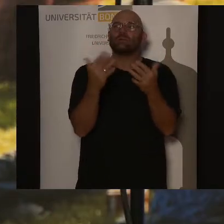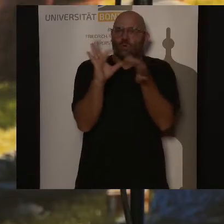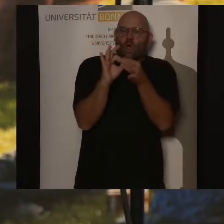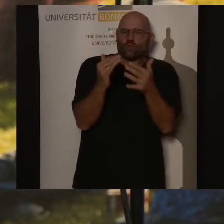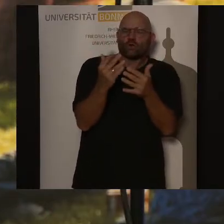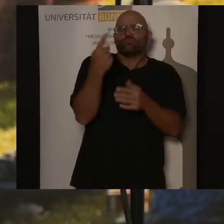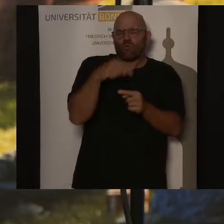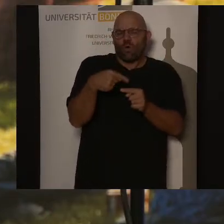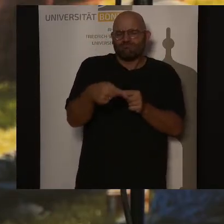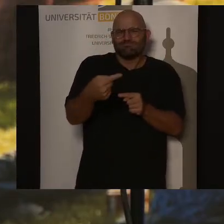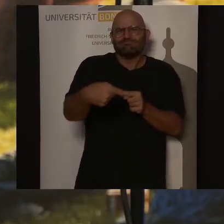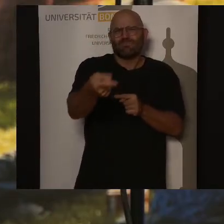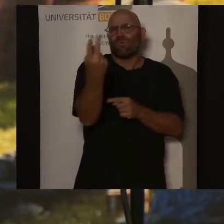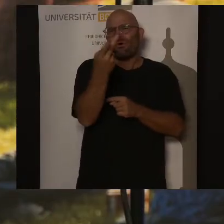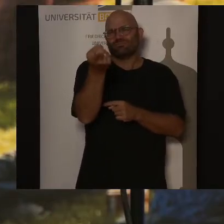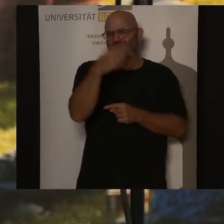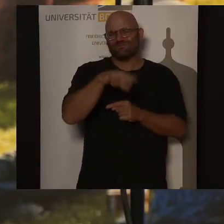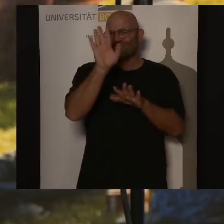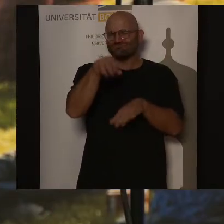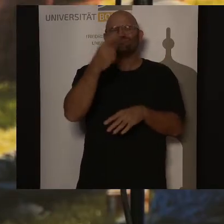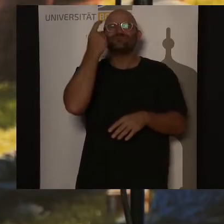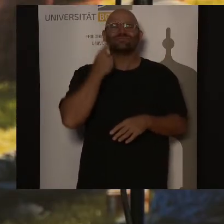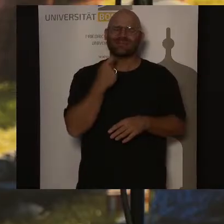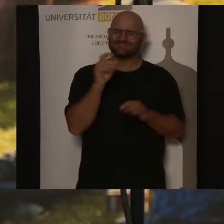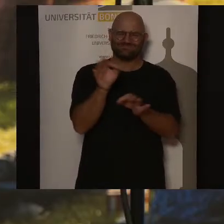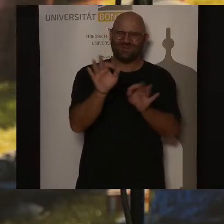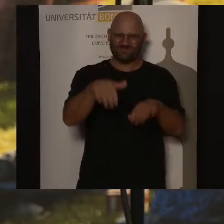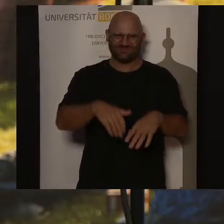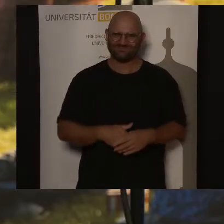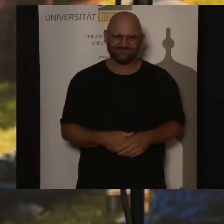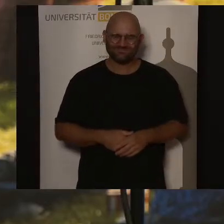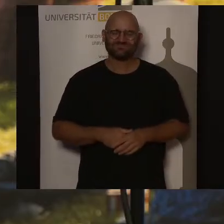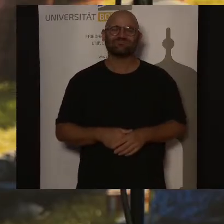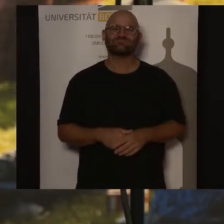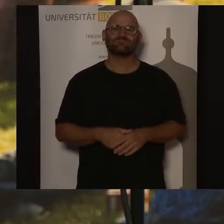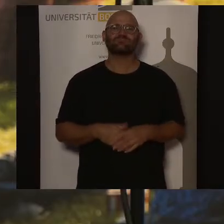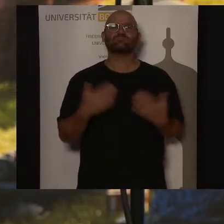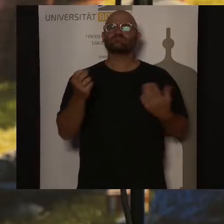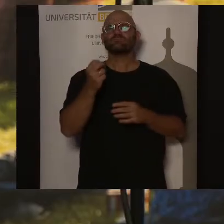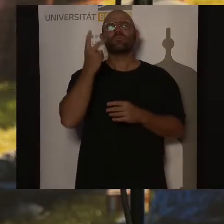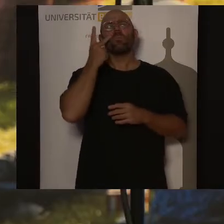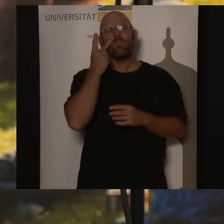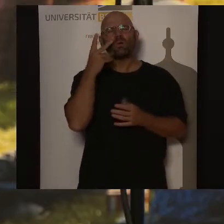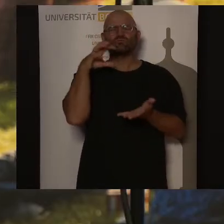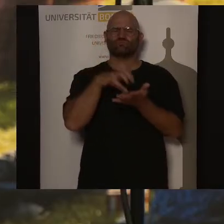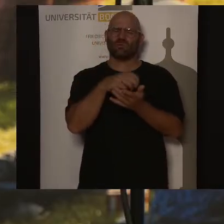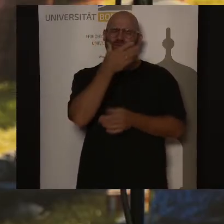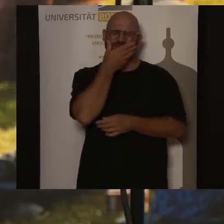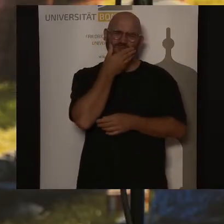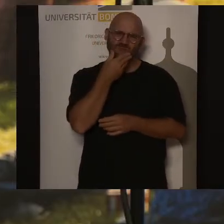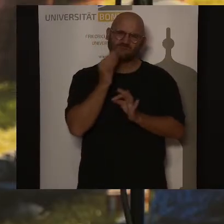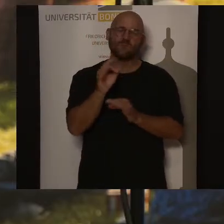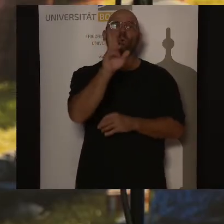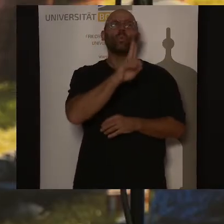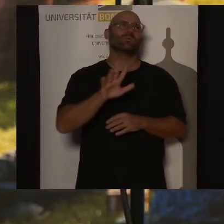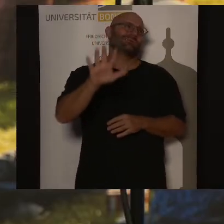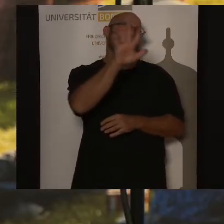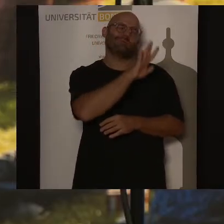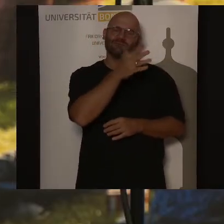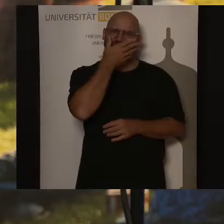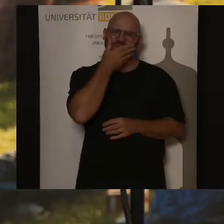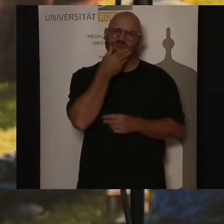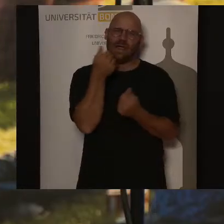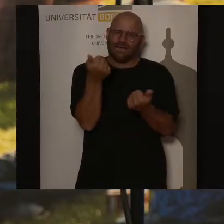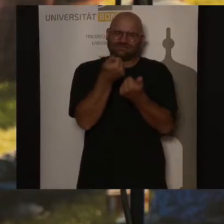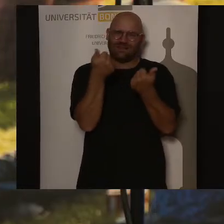meeting over the years until this day. So, and even if that doesn't happen with you today, I think don't be afraid. Bonn